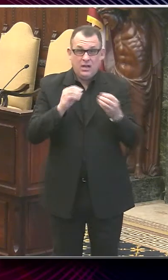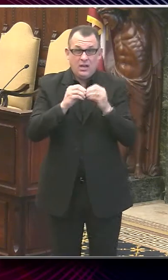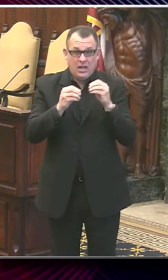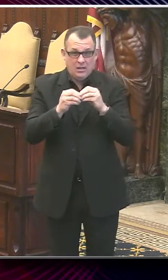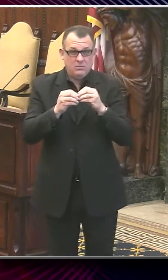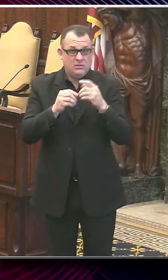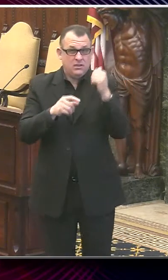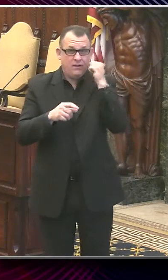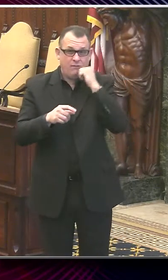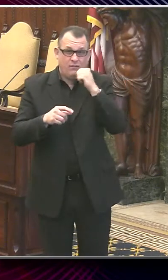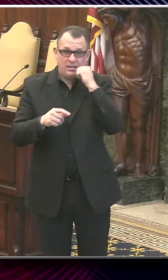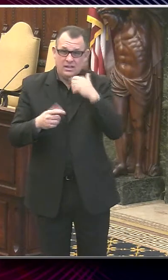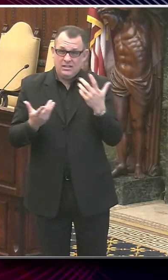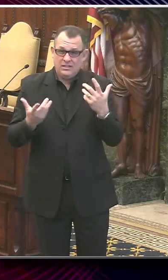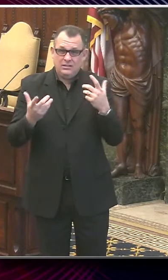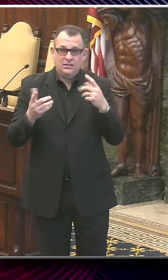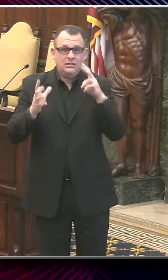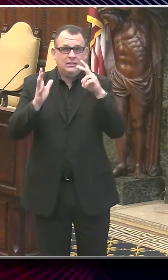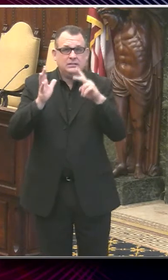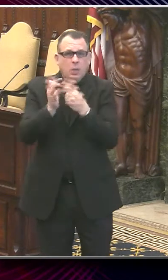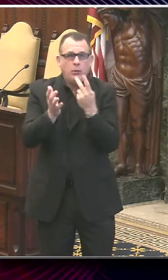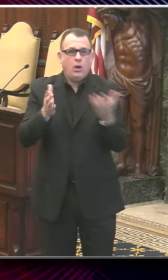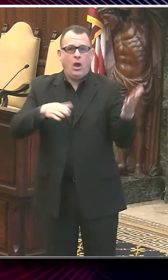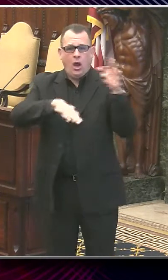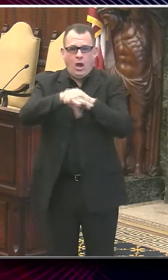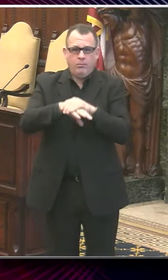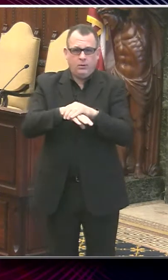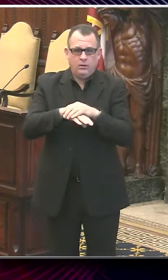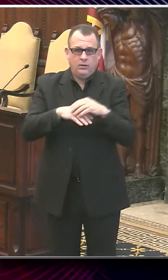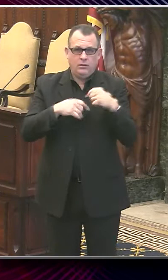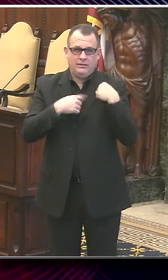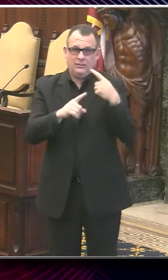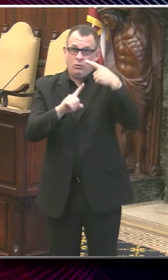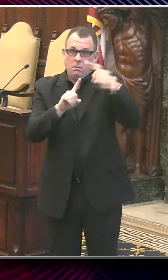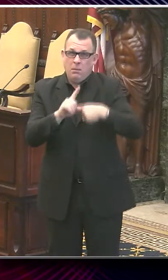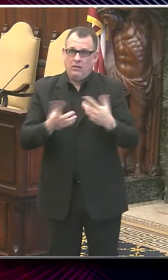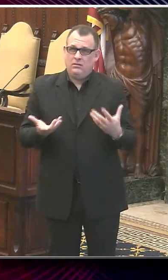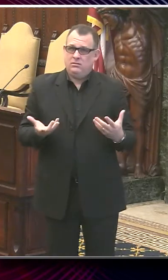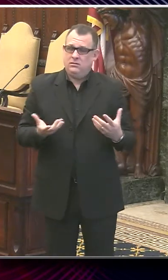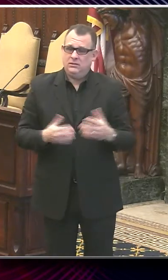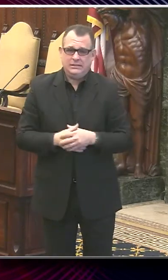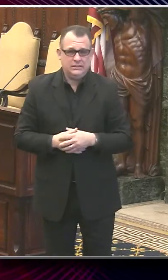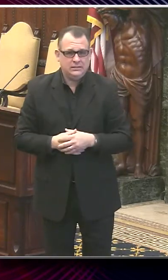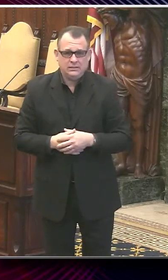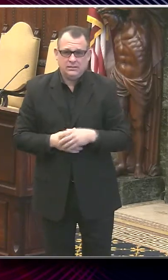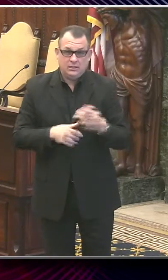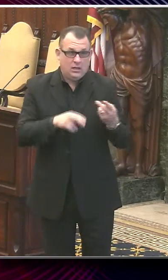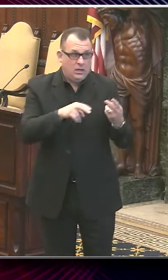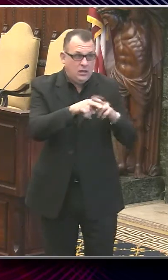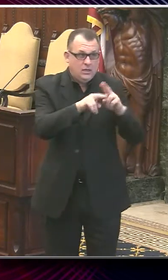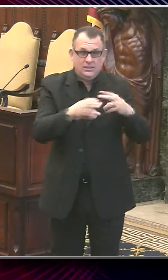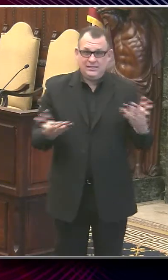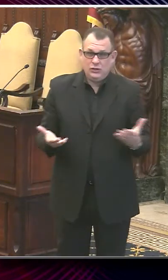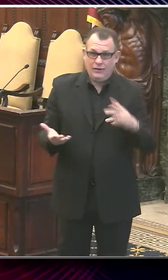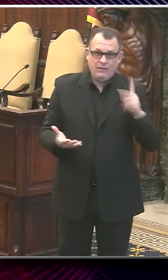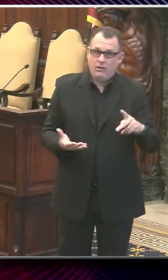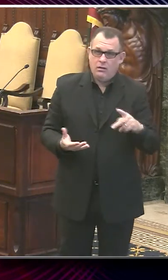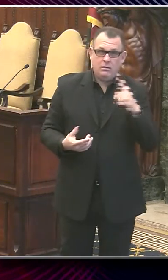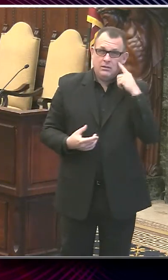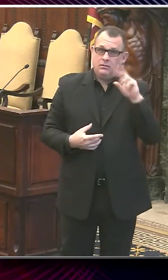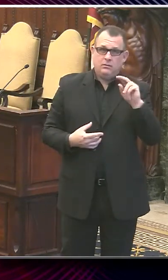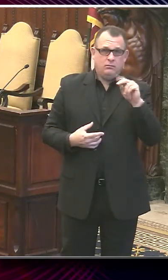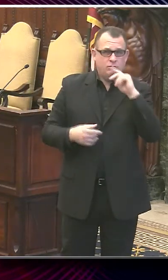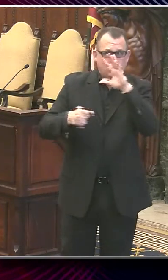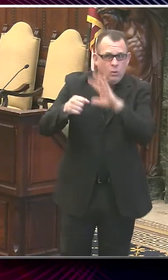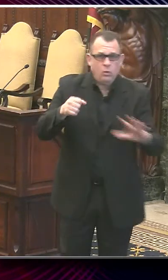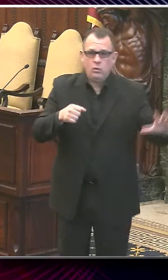is approximately doubled in the past month. The cases are rising not just here in Philadelphia, but they're rising all around us, all across the